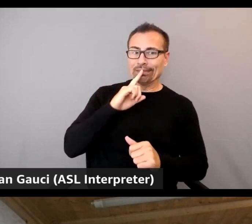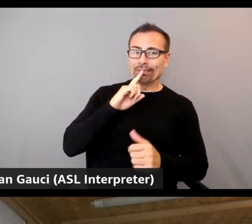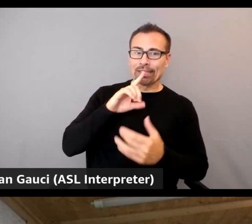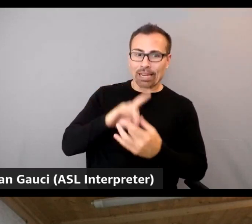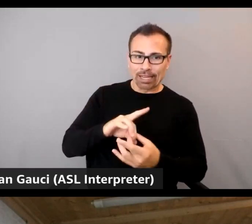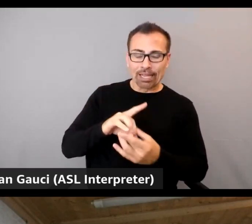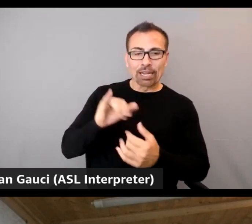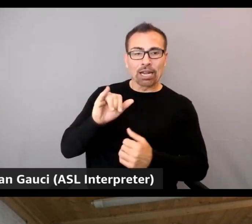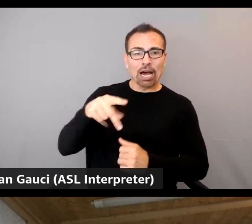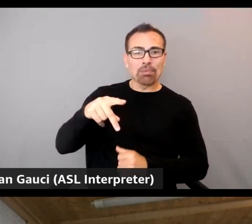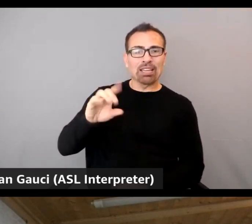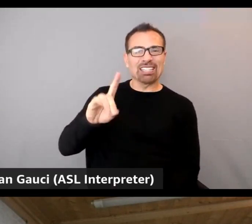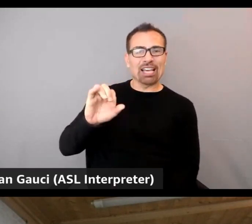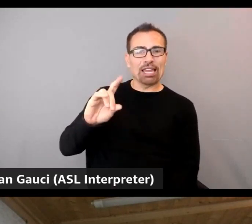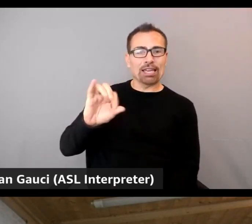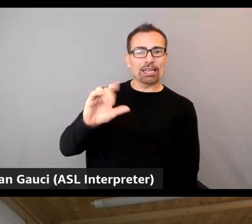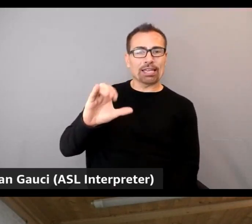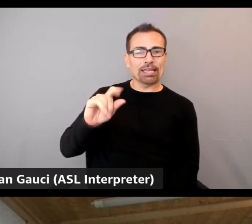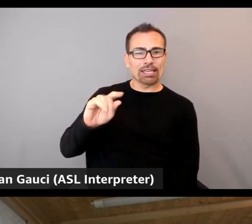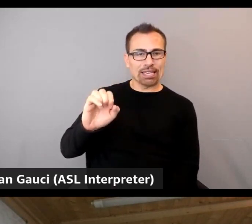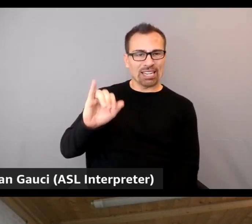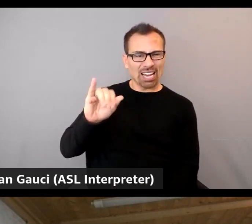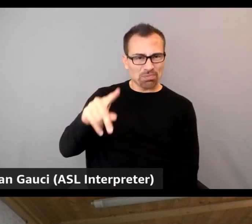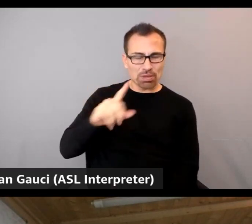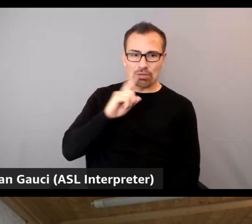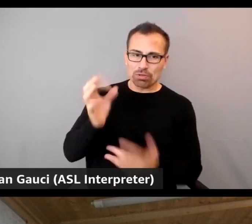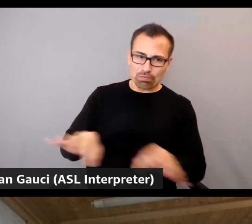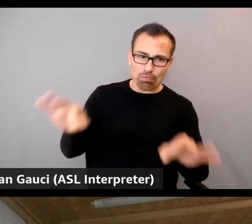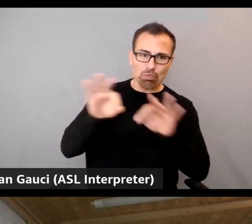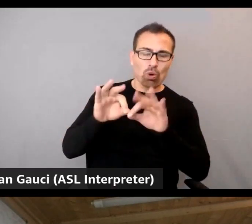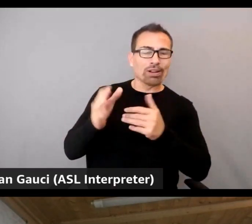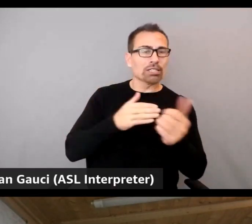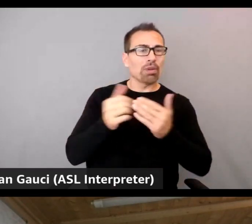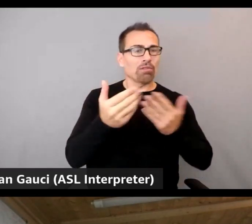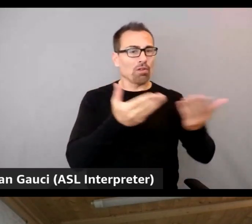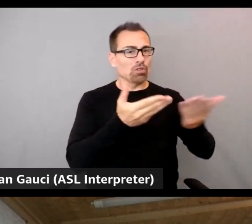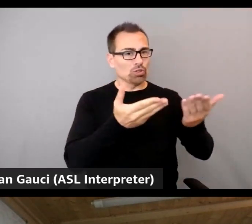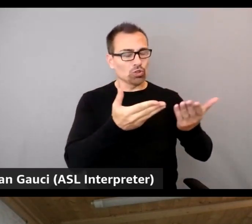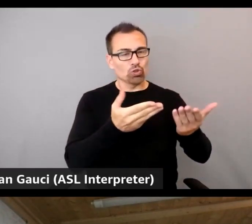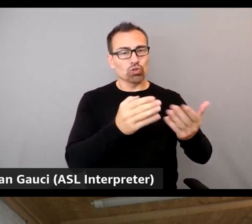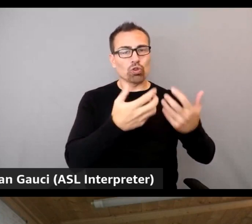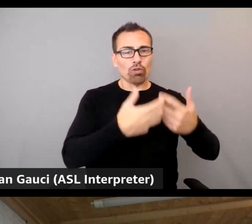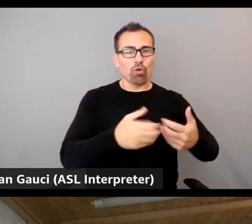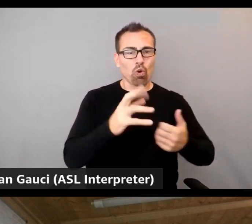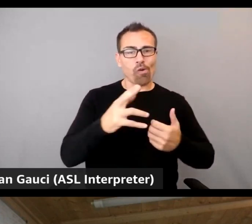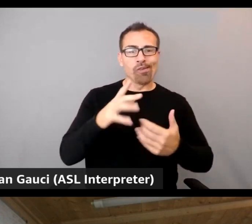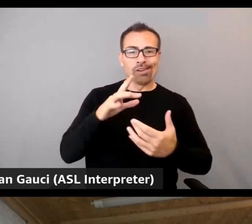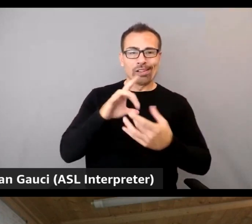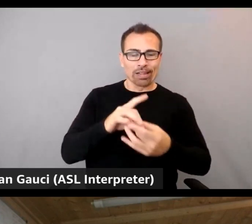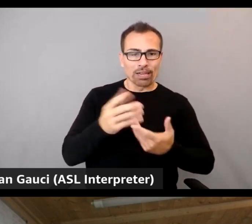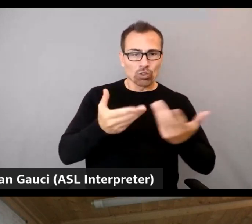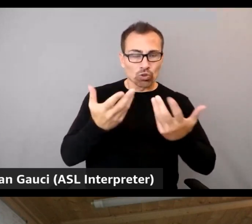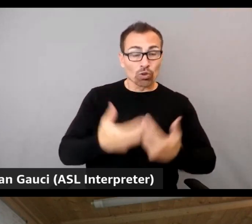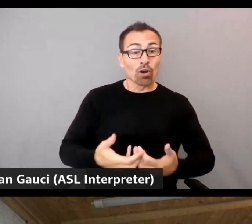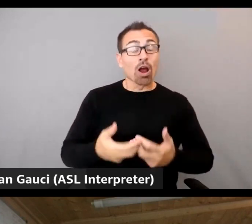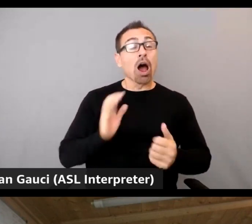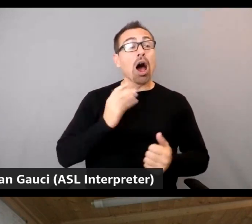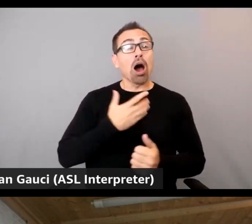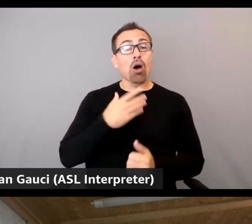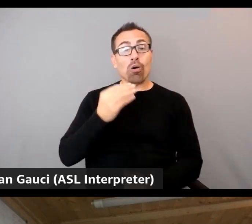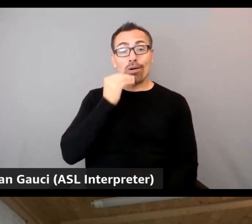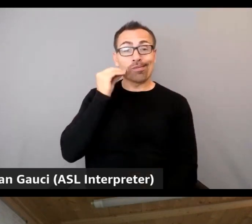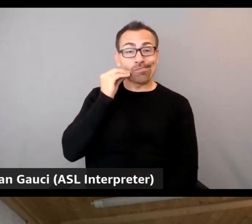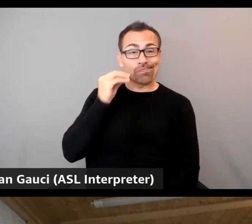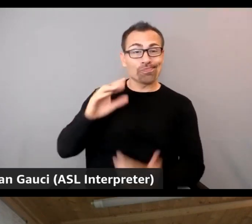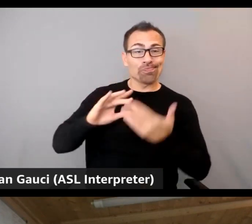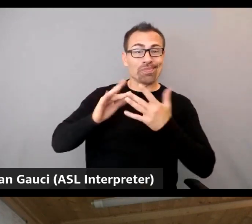a server or a web server, or we all know our cable modems or our home internet normally has the IPs change all the